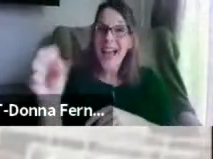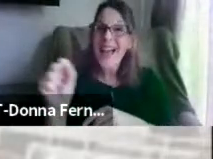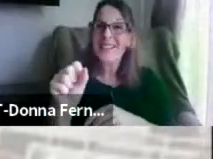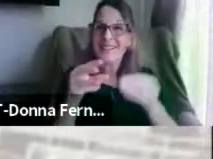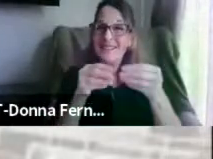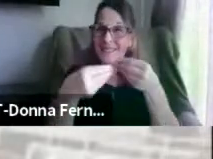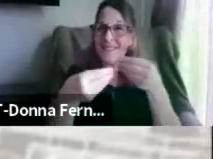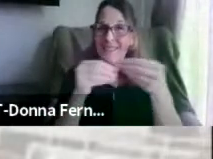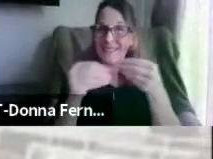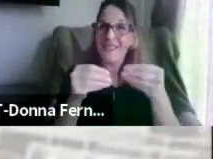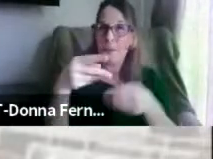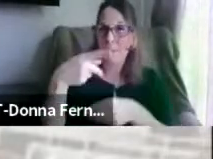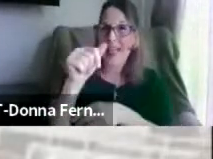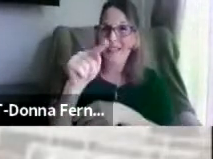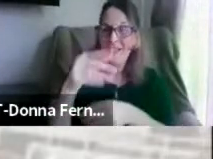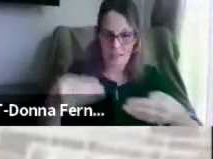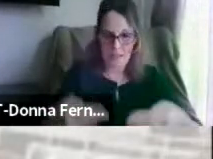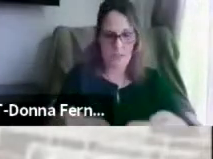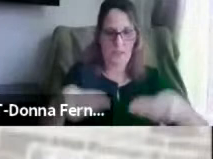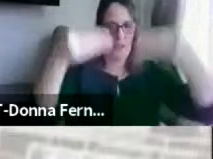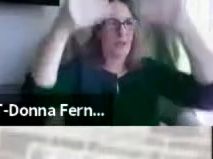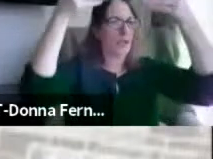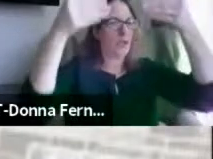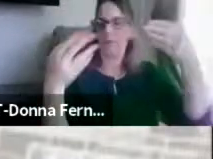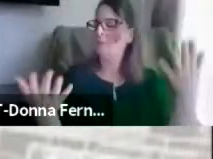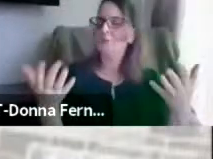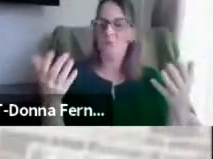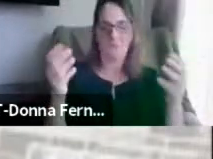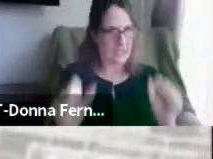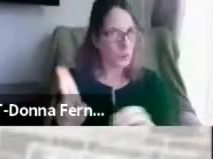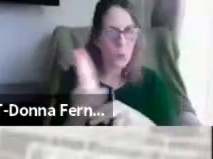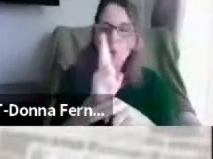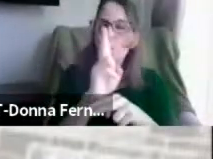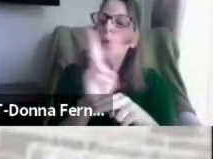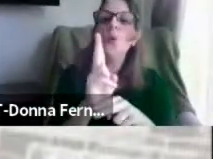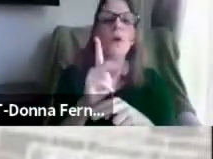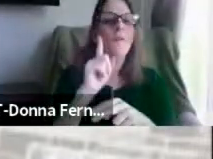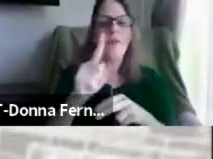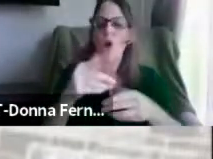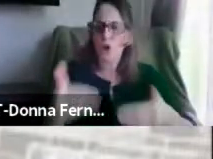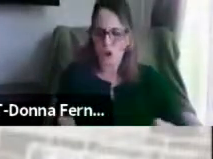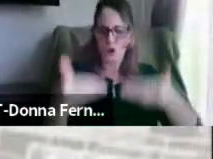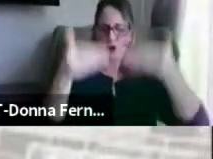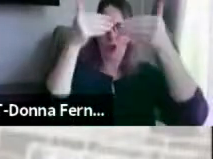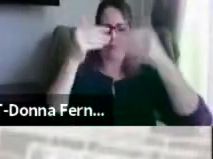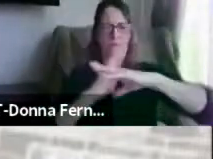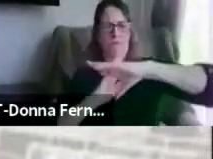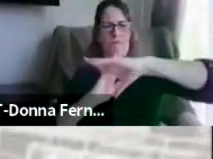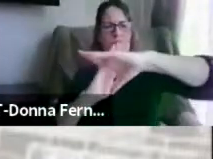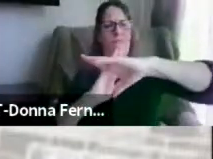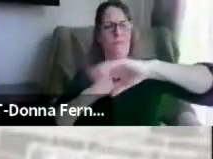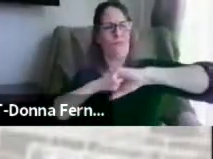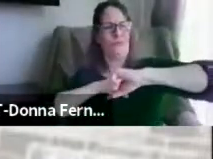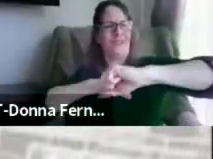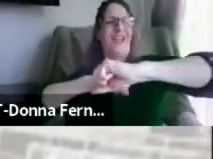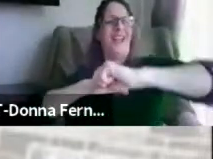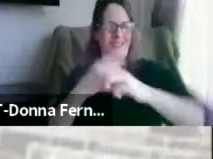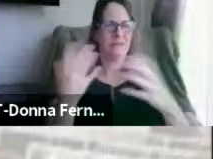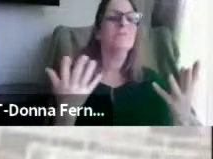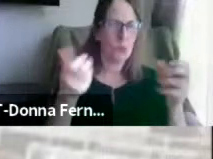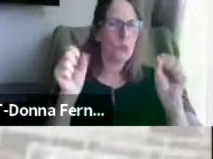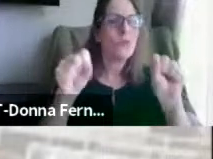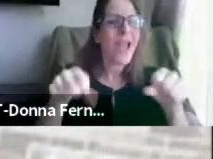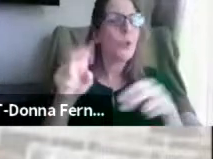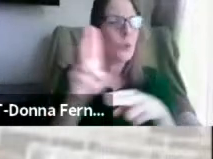in the kitchen that can be used, or in any facility rather, that can be used for a shield or a barrier to prevent any kind of